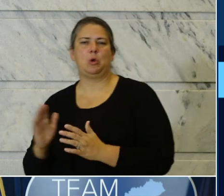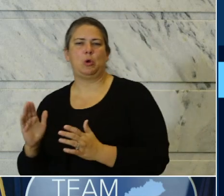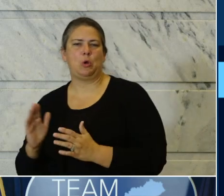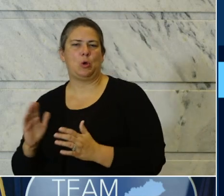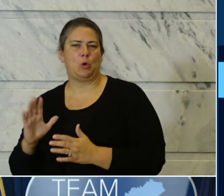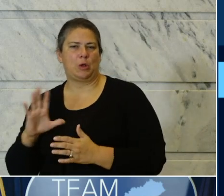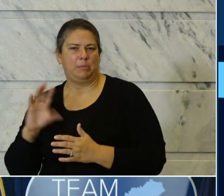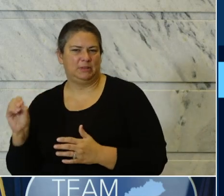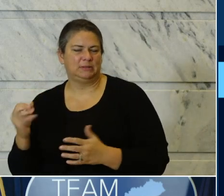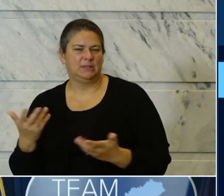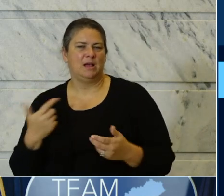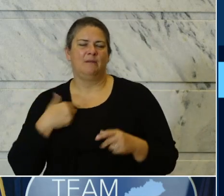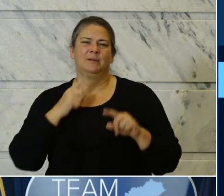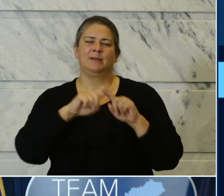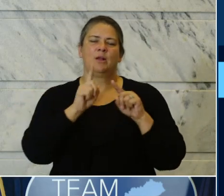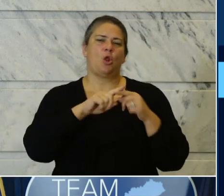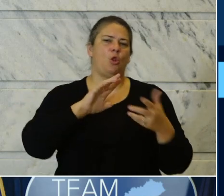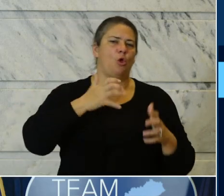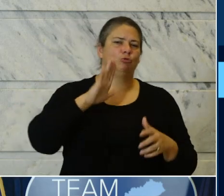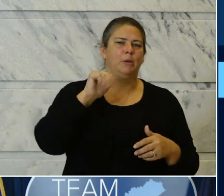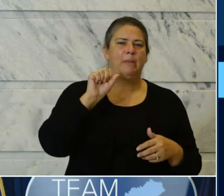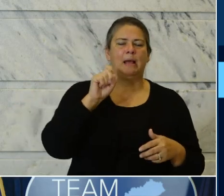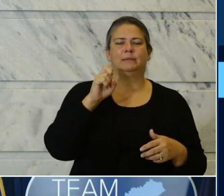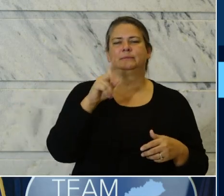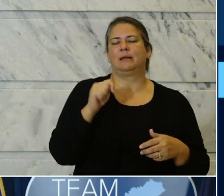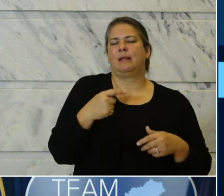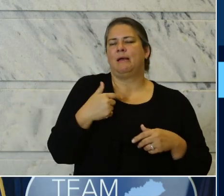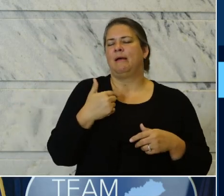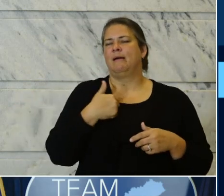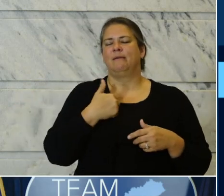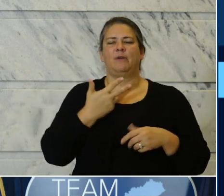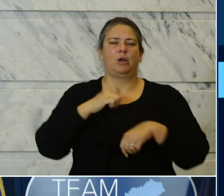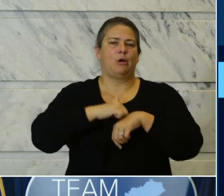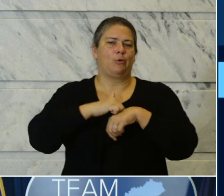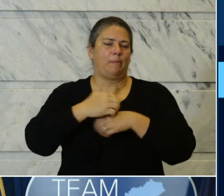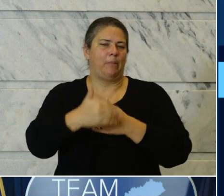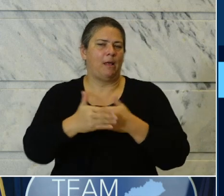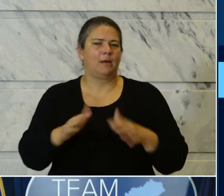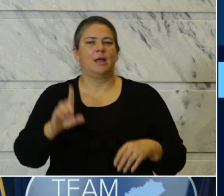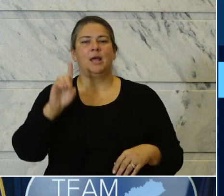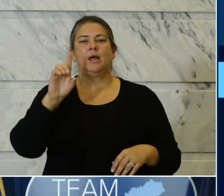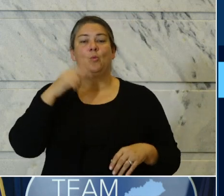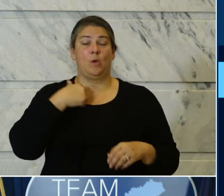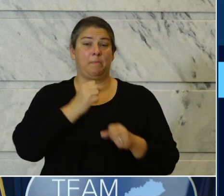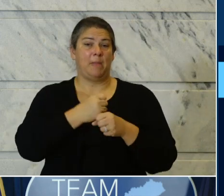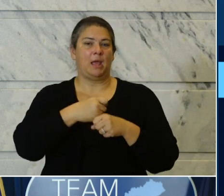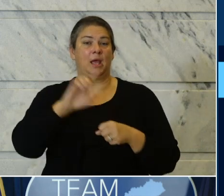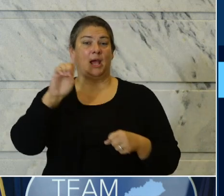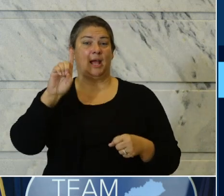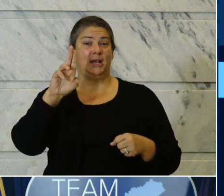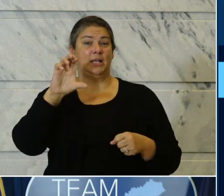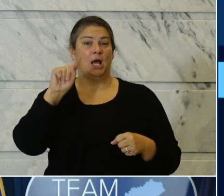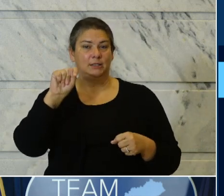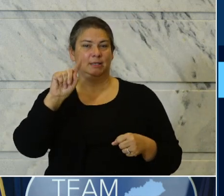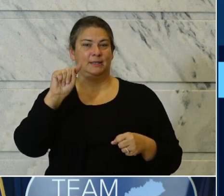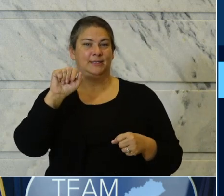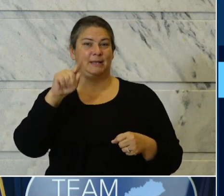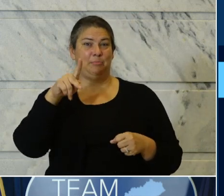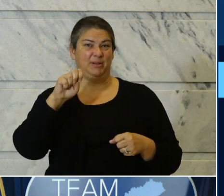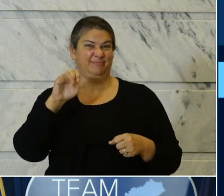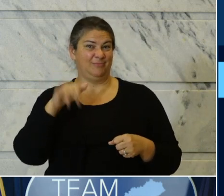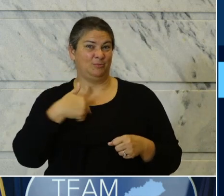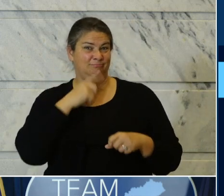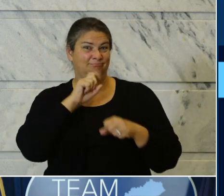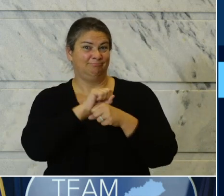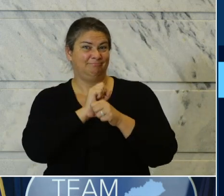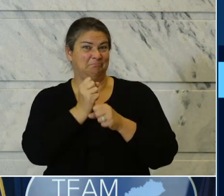composites, dump truck bodies, laundry baskets, concrete blocks, duct tape. We produce duct tape. Pet food,